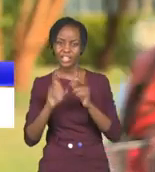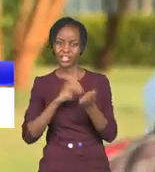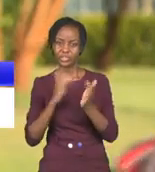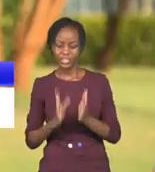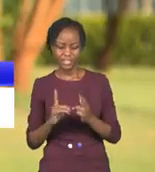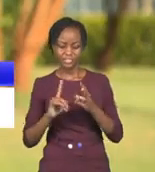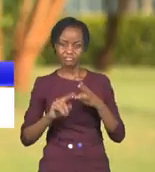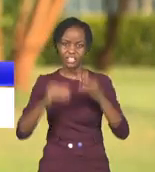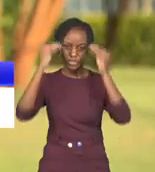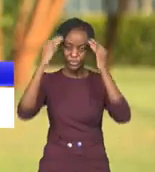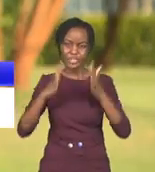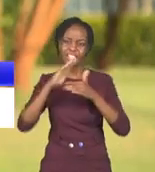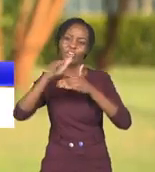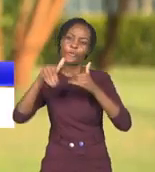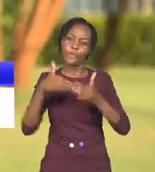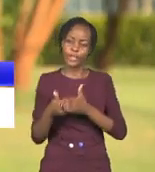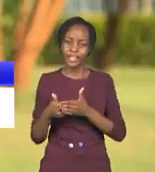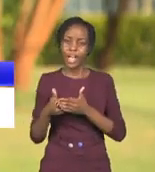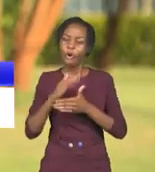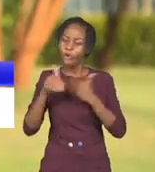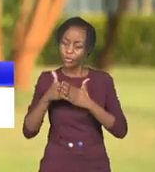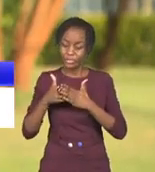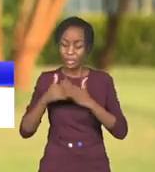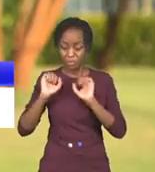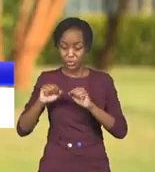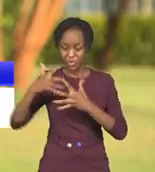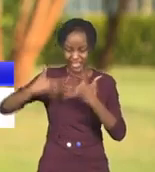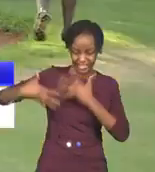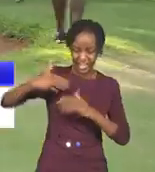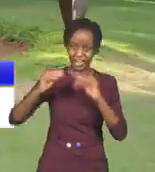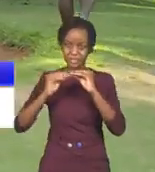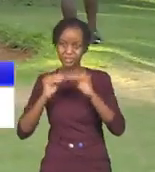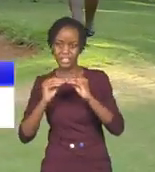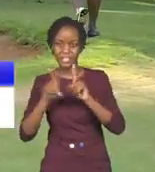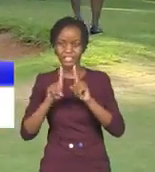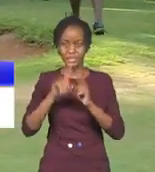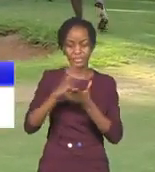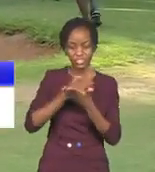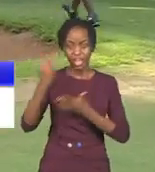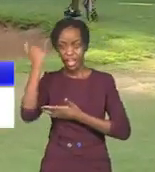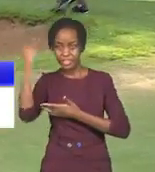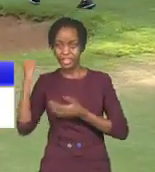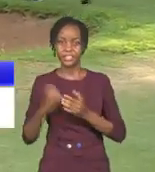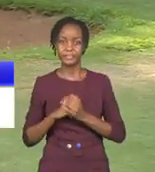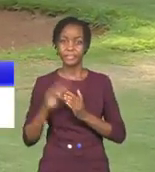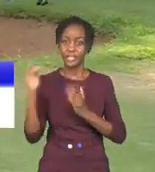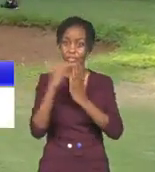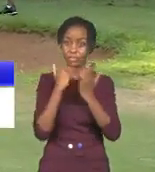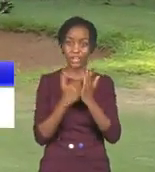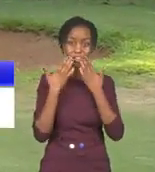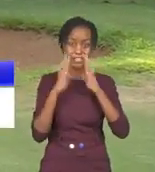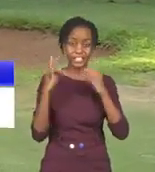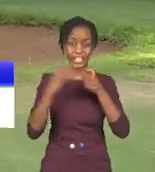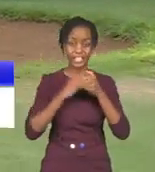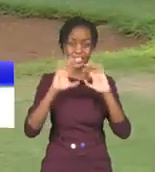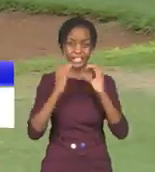sometimes students, all the way. So they get to network and get to meet each other. The program, completed over 8 classes, has